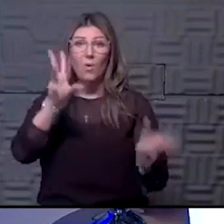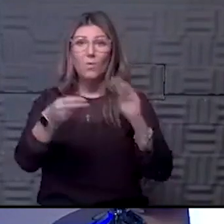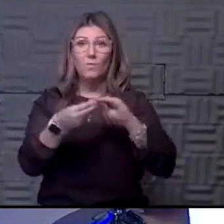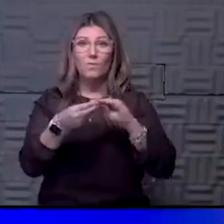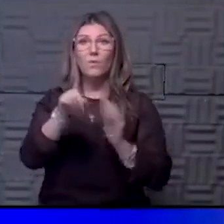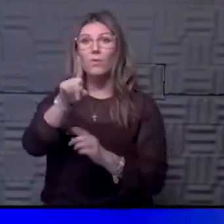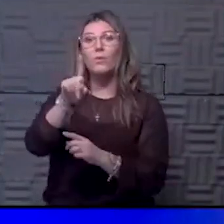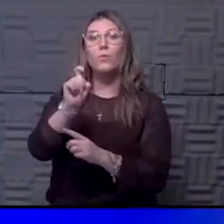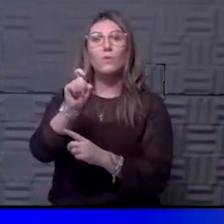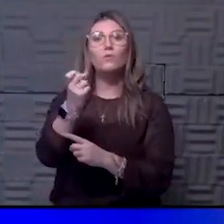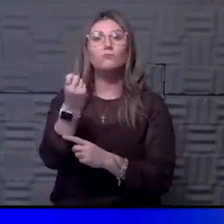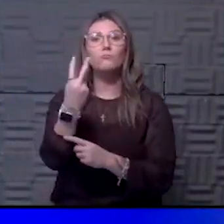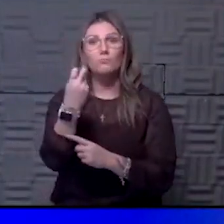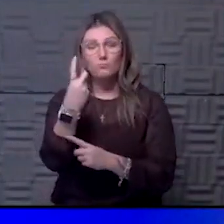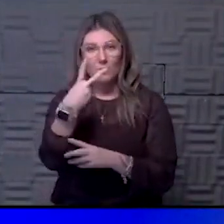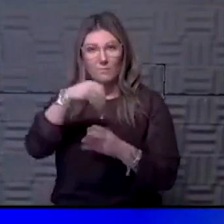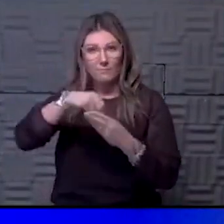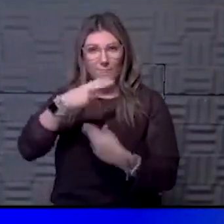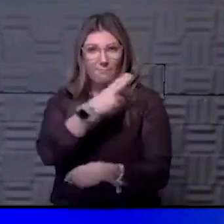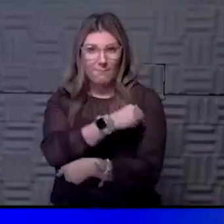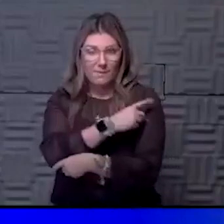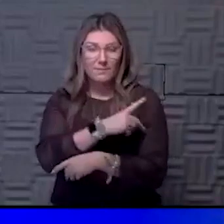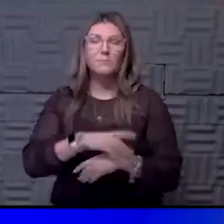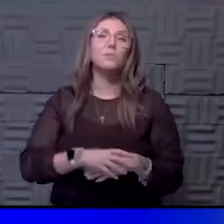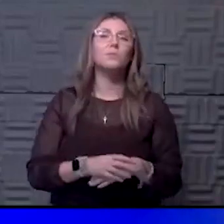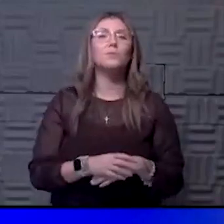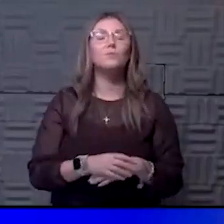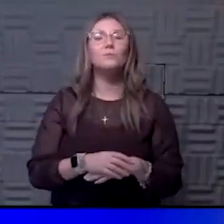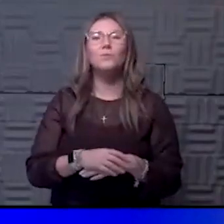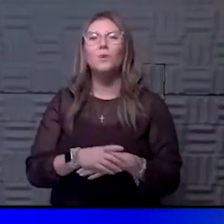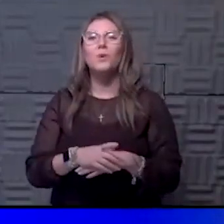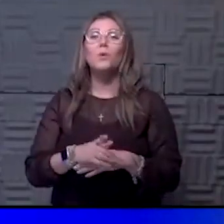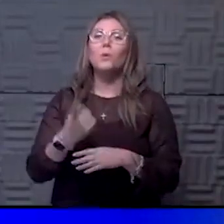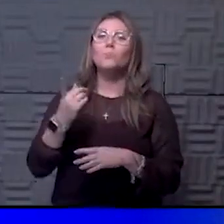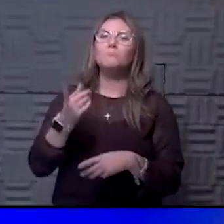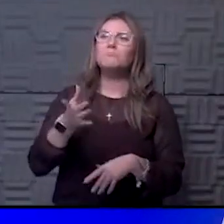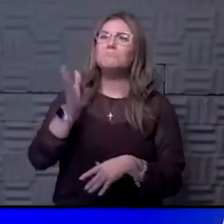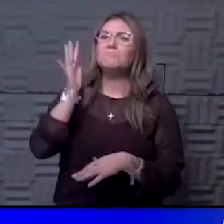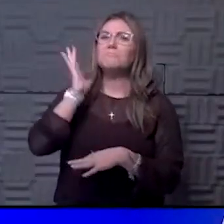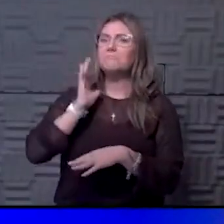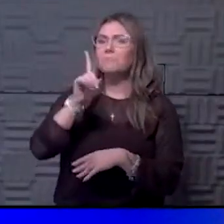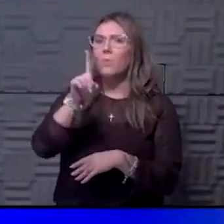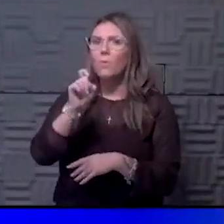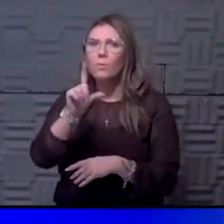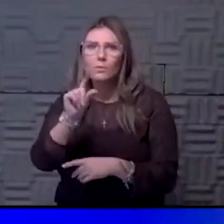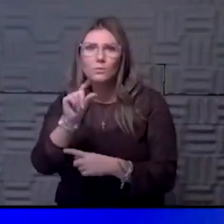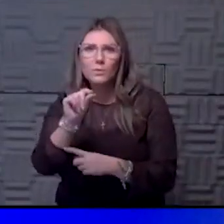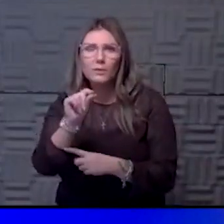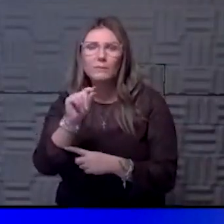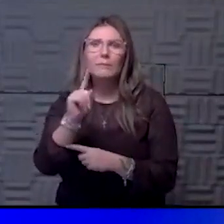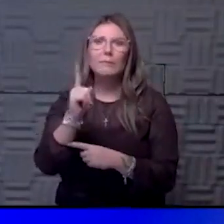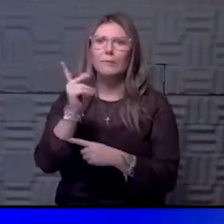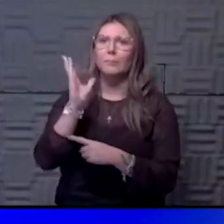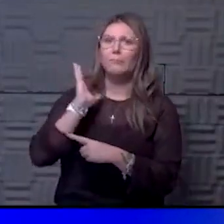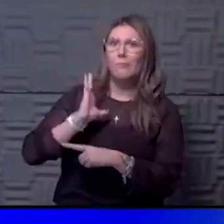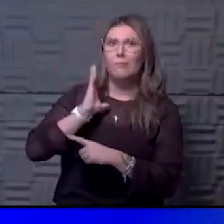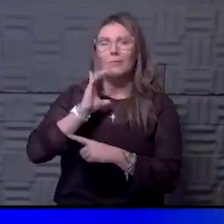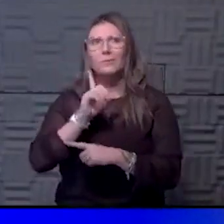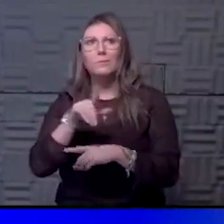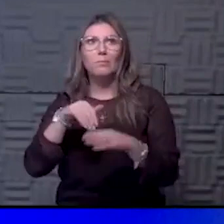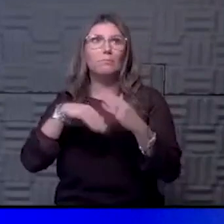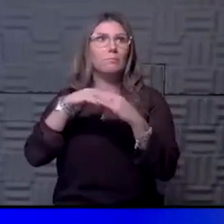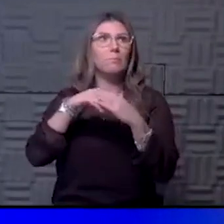Overall, 112 in the hospital. So, we were at 120. Previously, we've been up to 180, 170. Yeah.